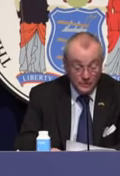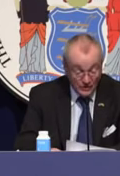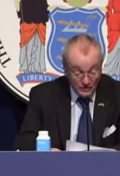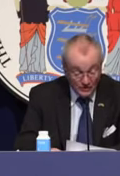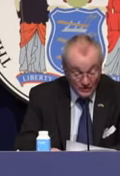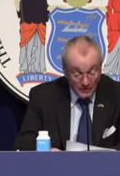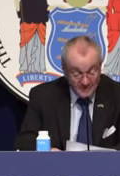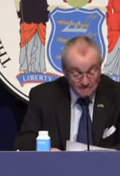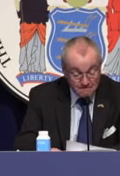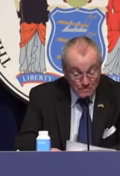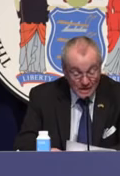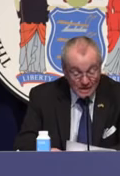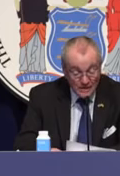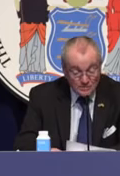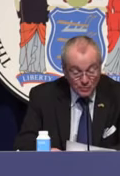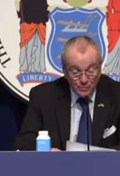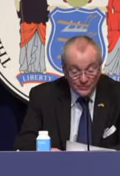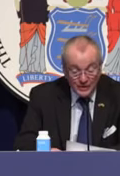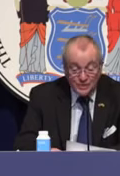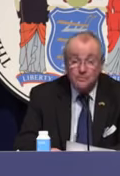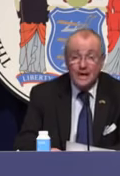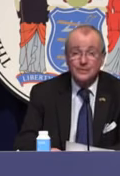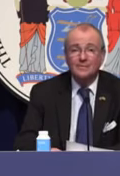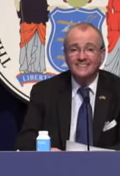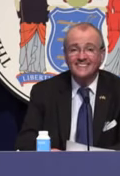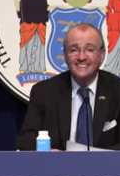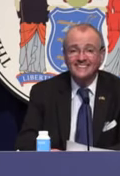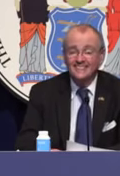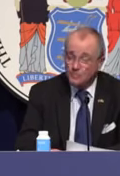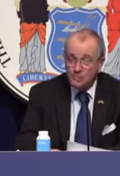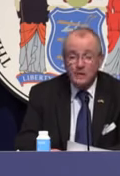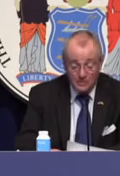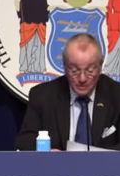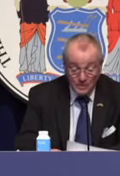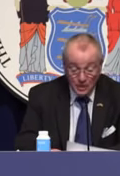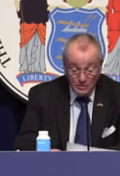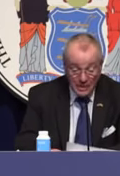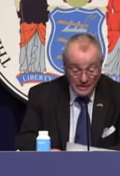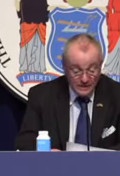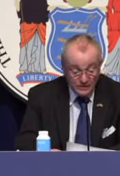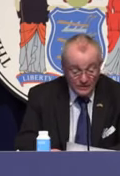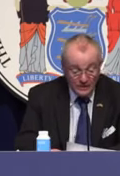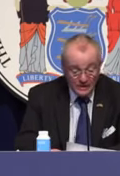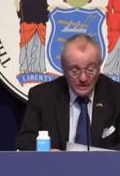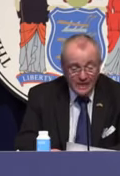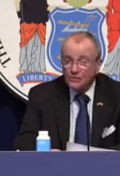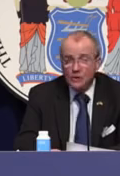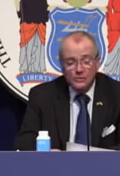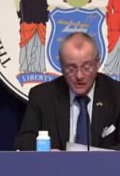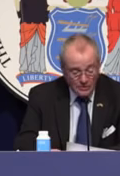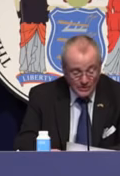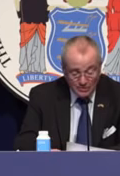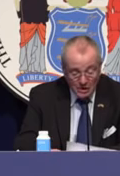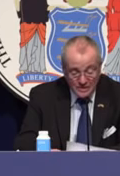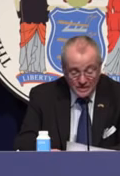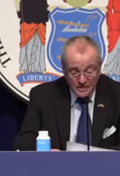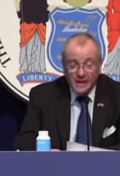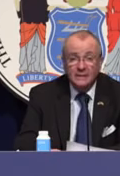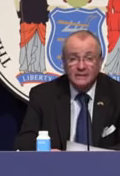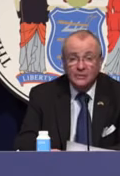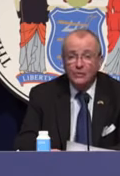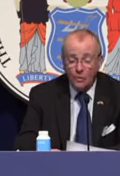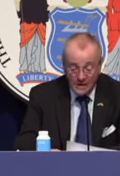their assistance. This proves that it is possible to put people over politics. It's no secret that the